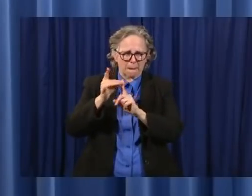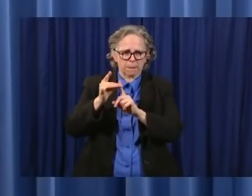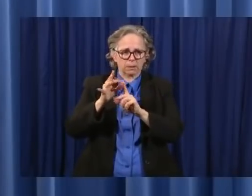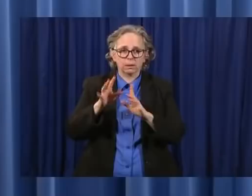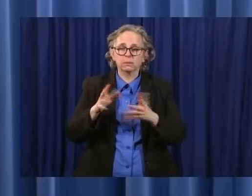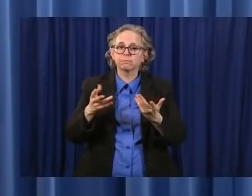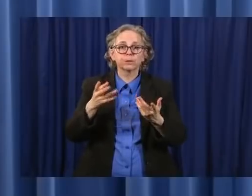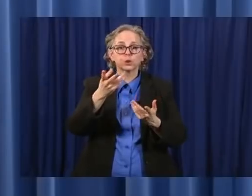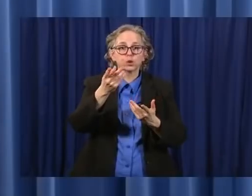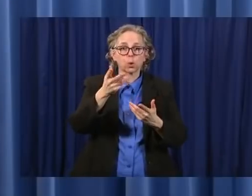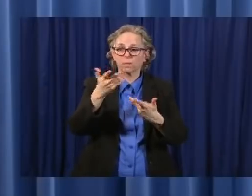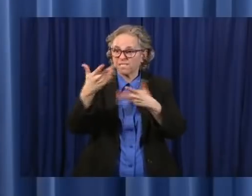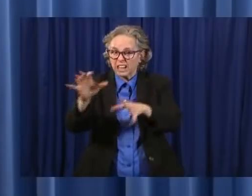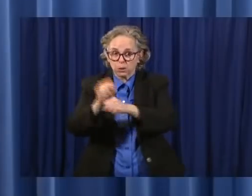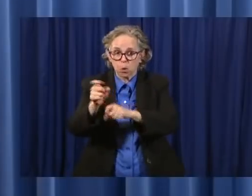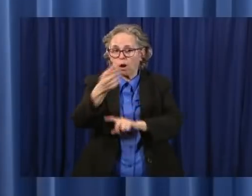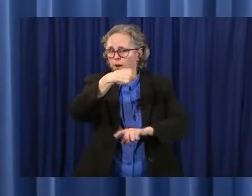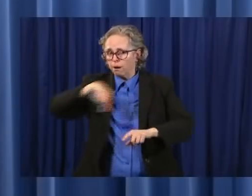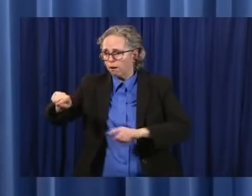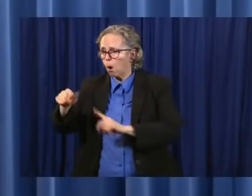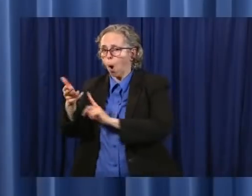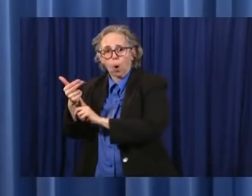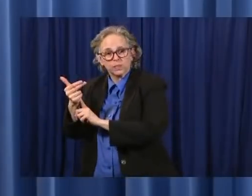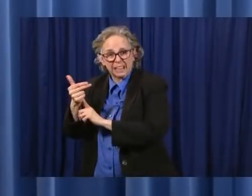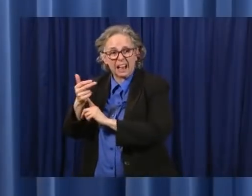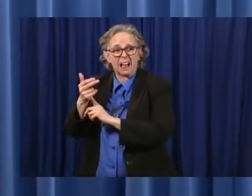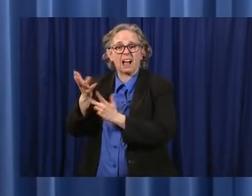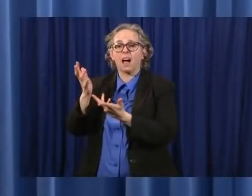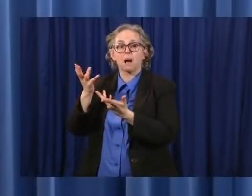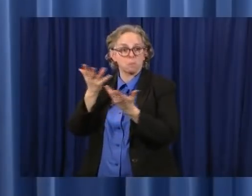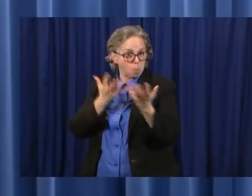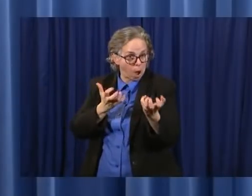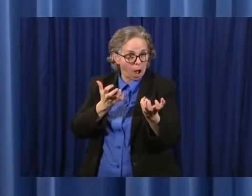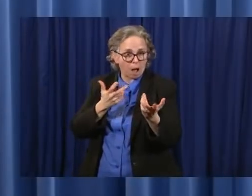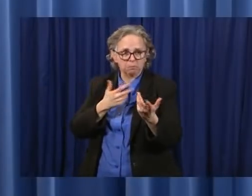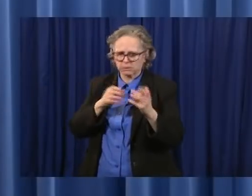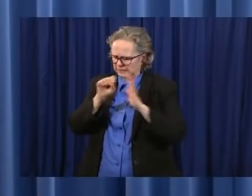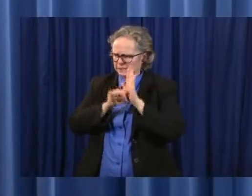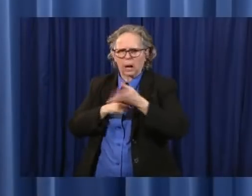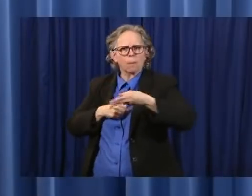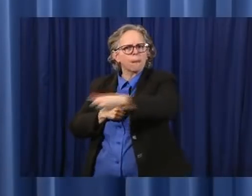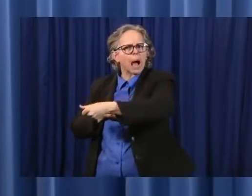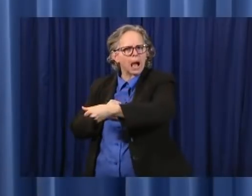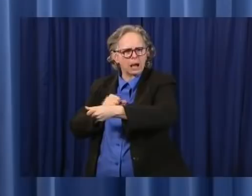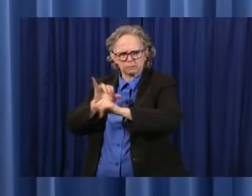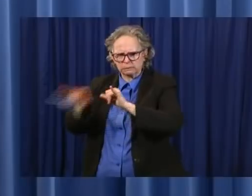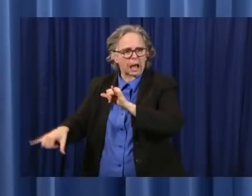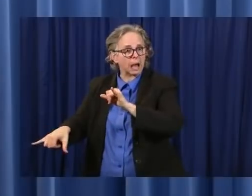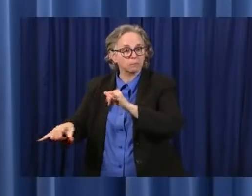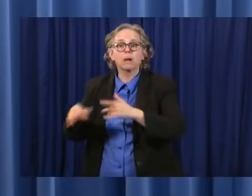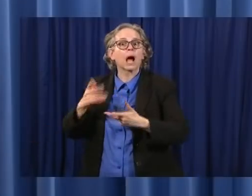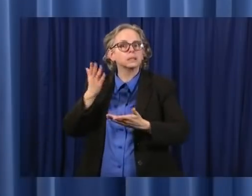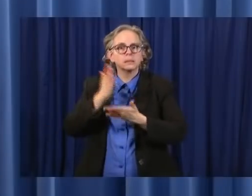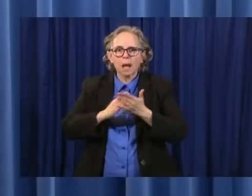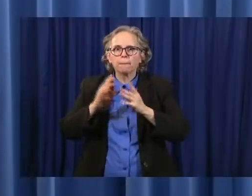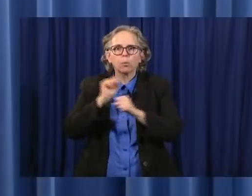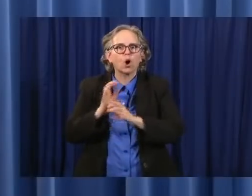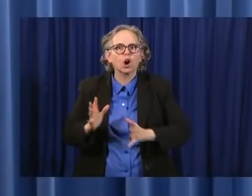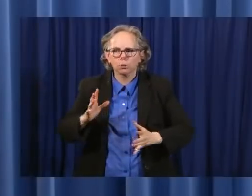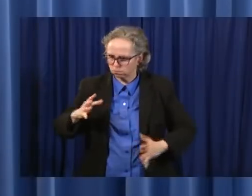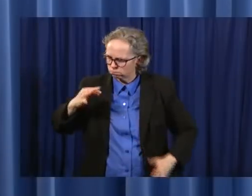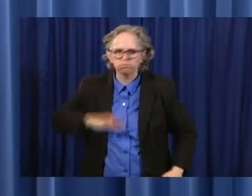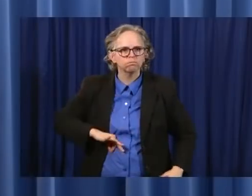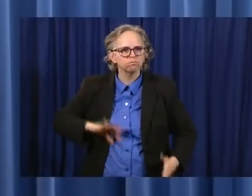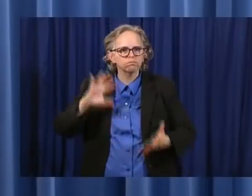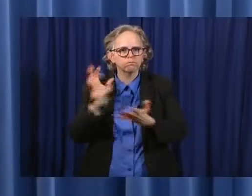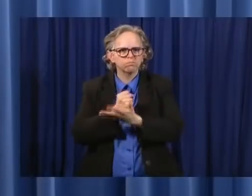motel, which is paid for by the state, and some have taken that up. It sounds like